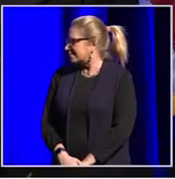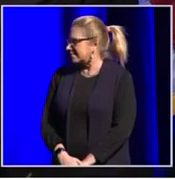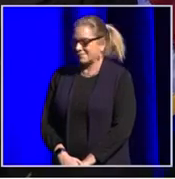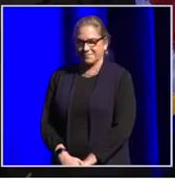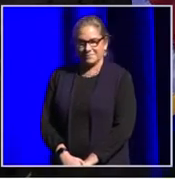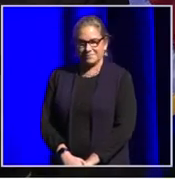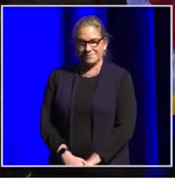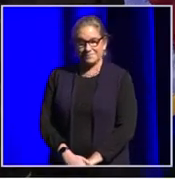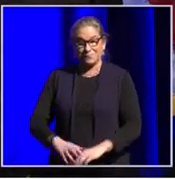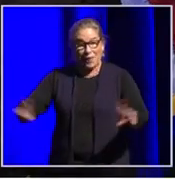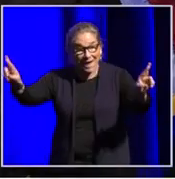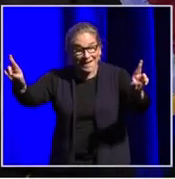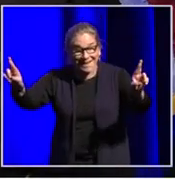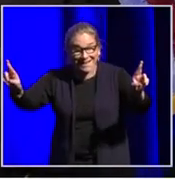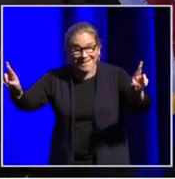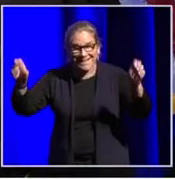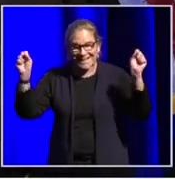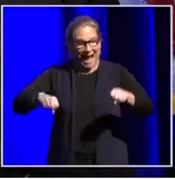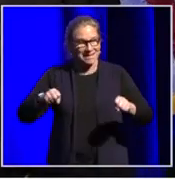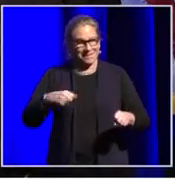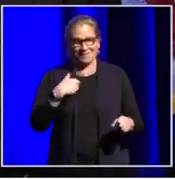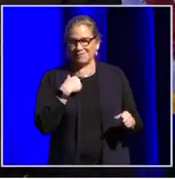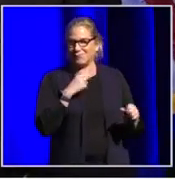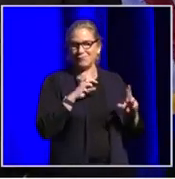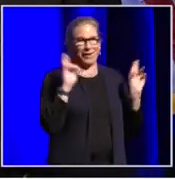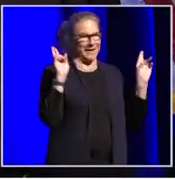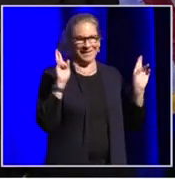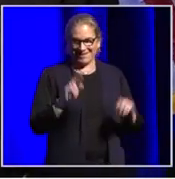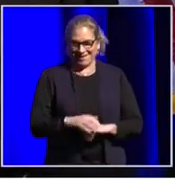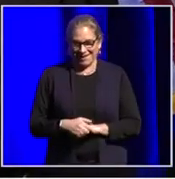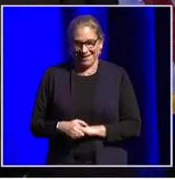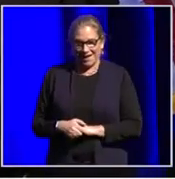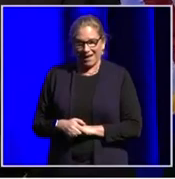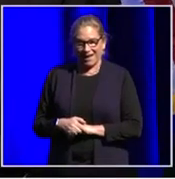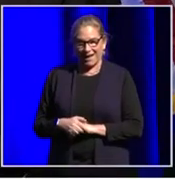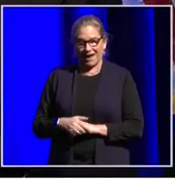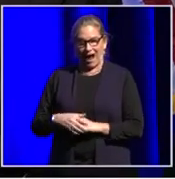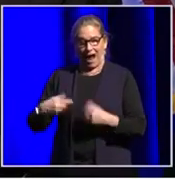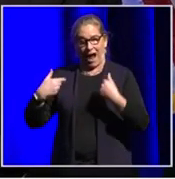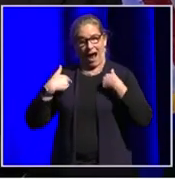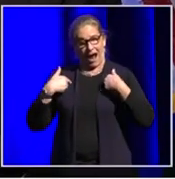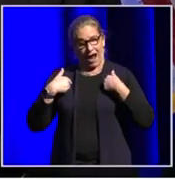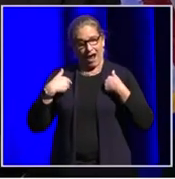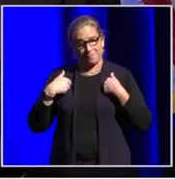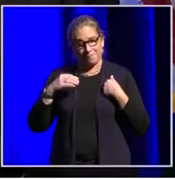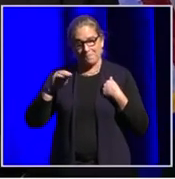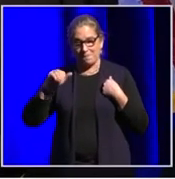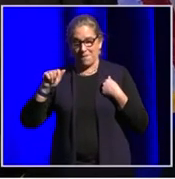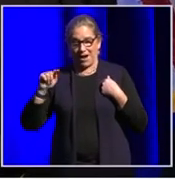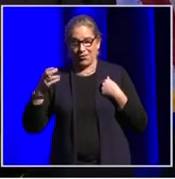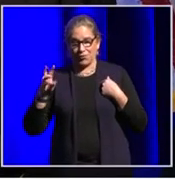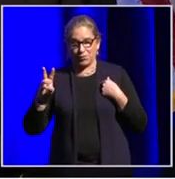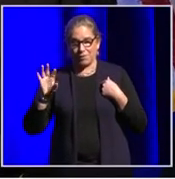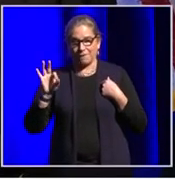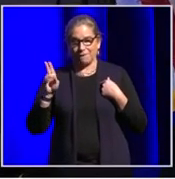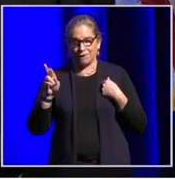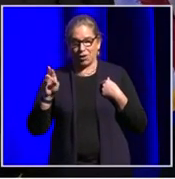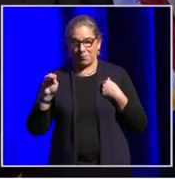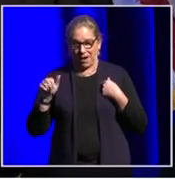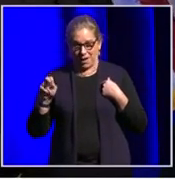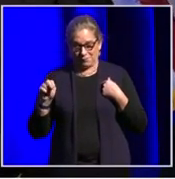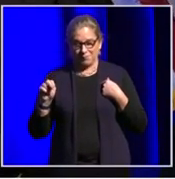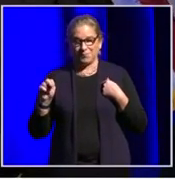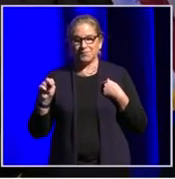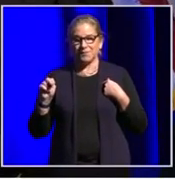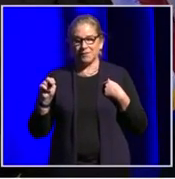Please repeat after me. I, Matthew Fruman. I, Matthew Fruman. Do solemnly swear. Do solemnly swear. That I